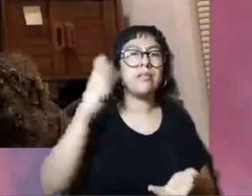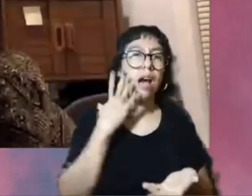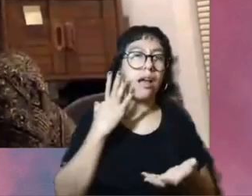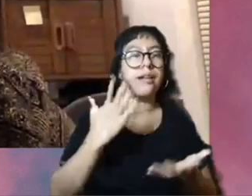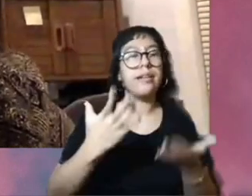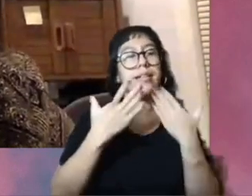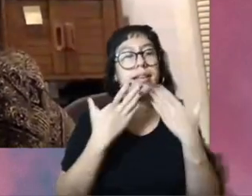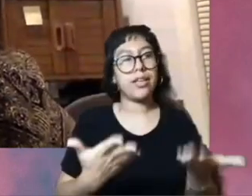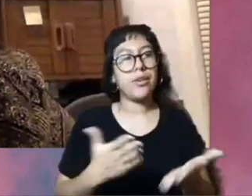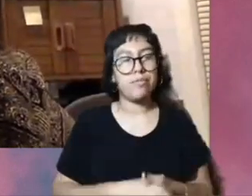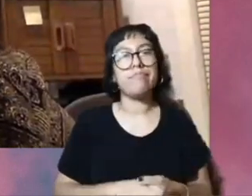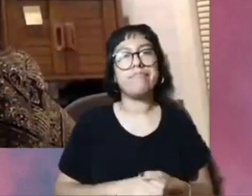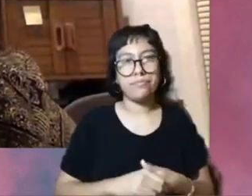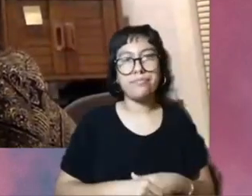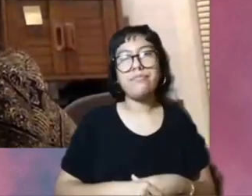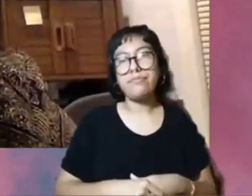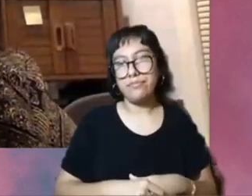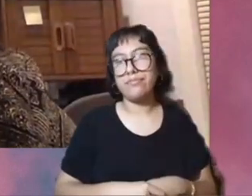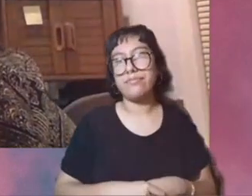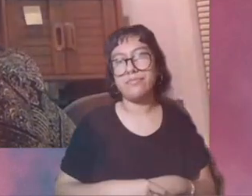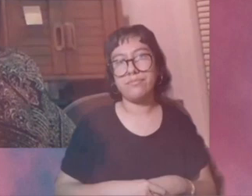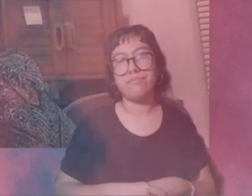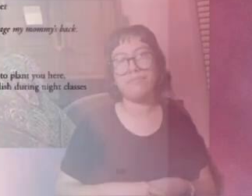Thank you.